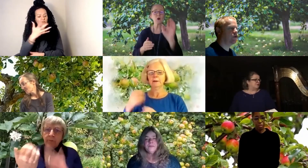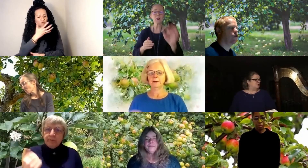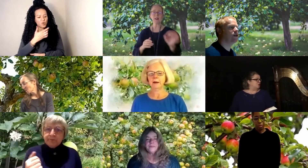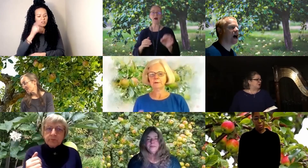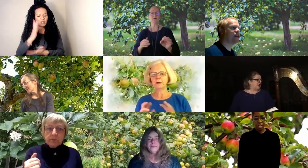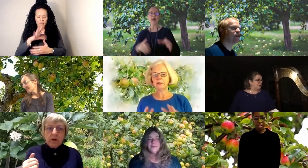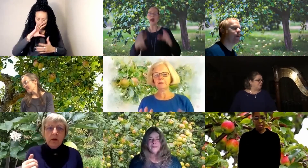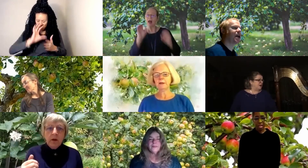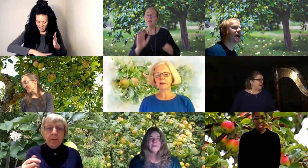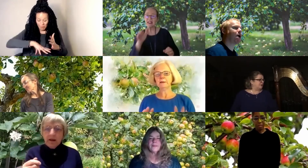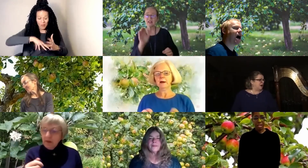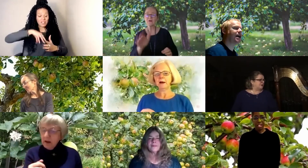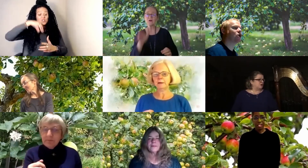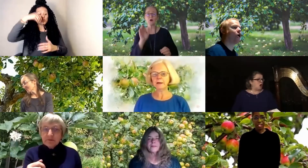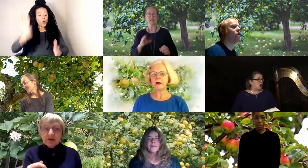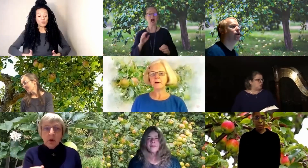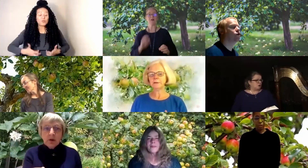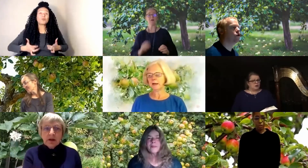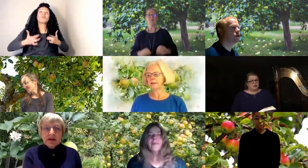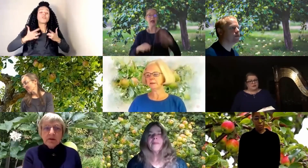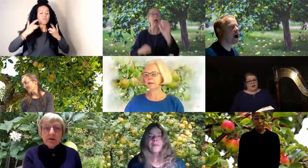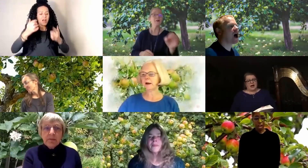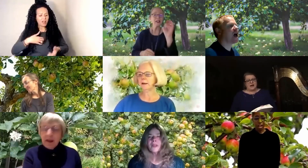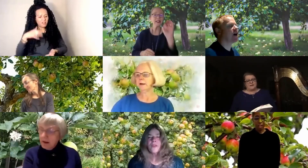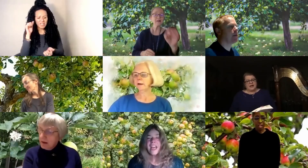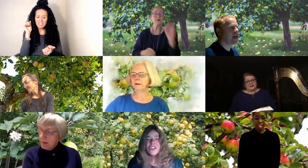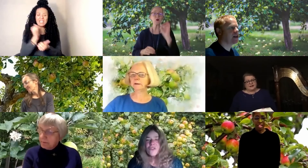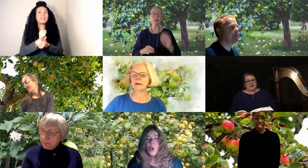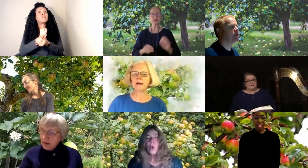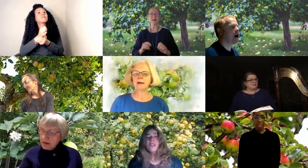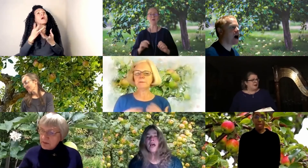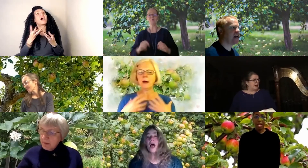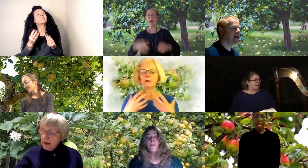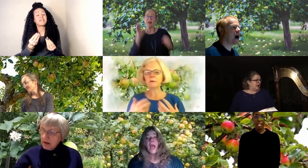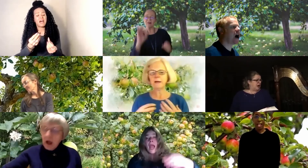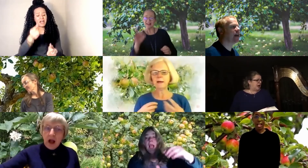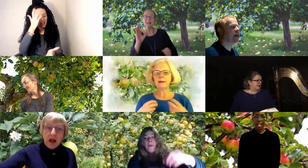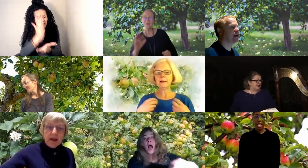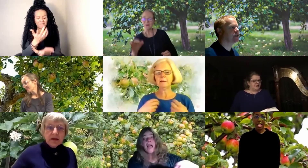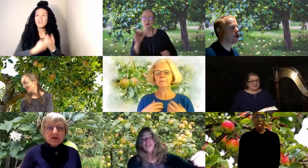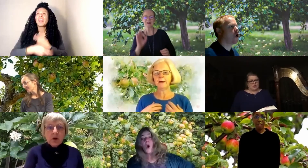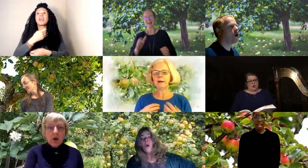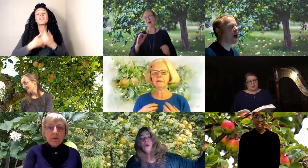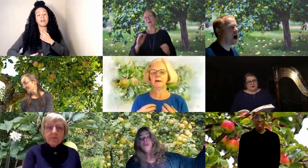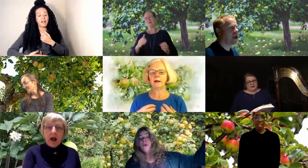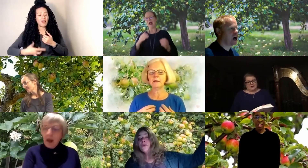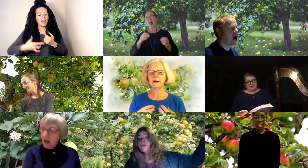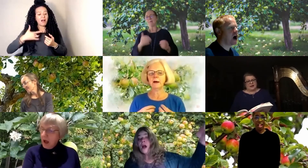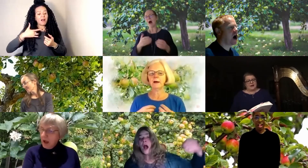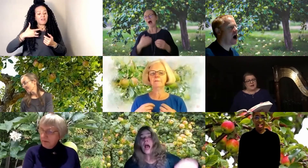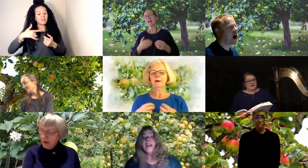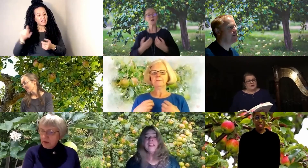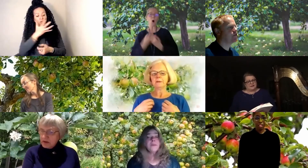This fruit doth make my soul to thrive, it keeps my dying faith